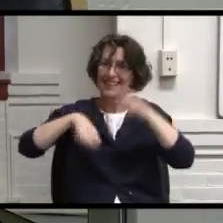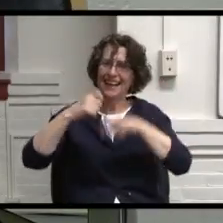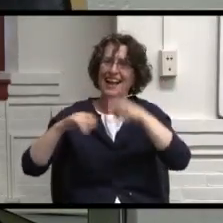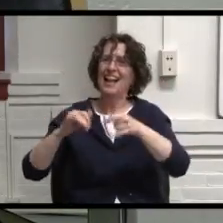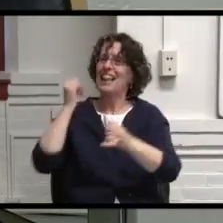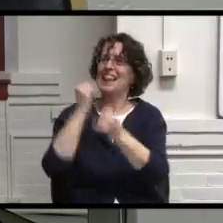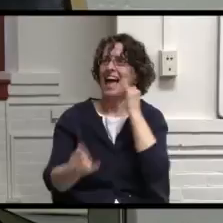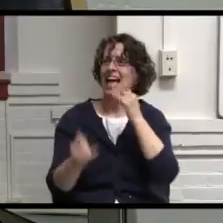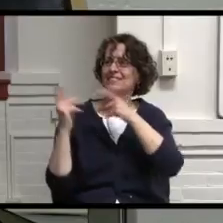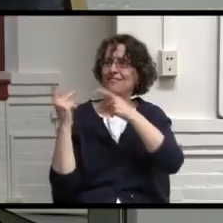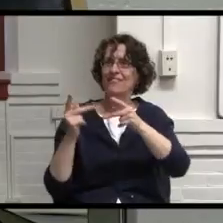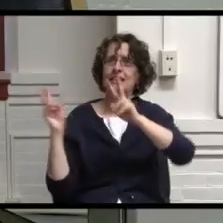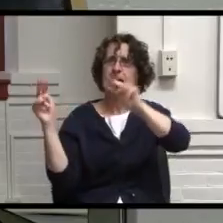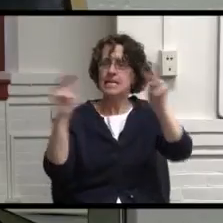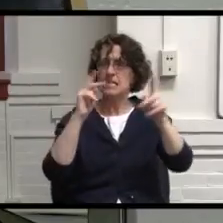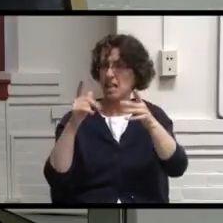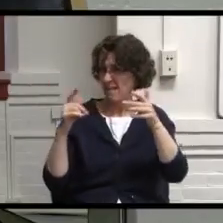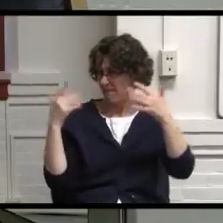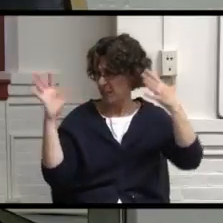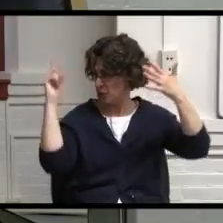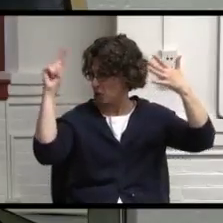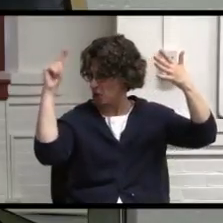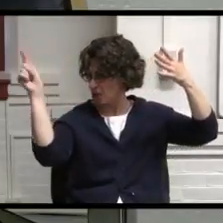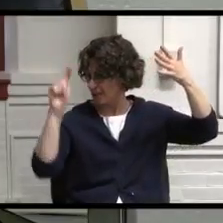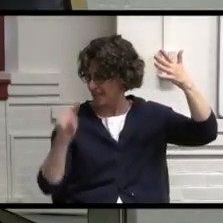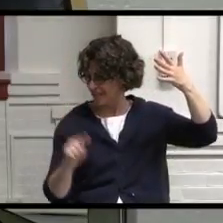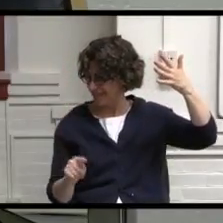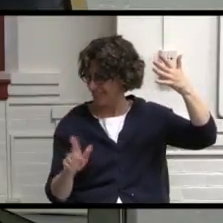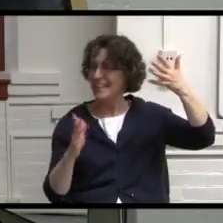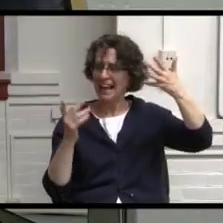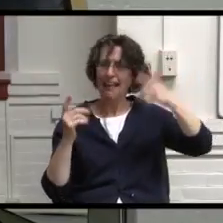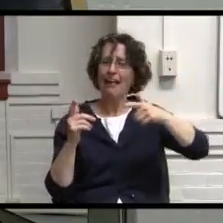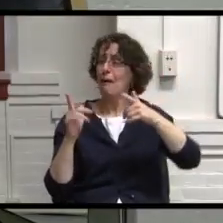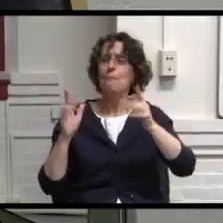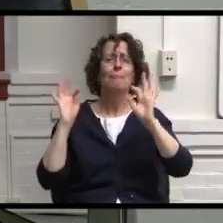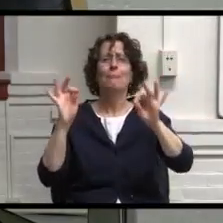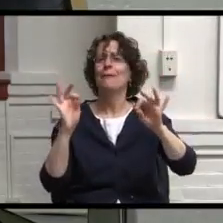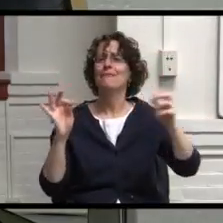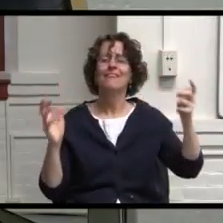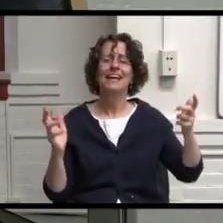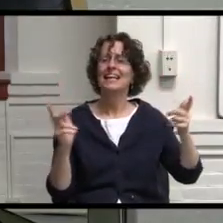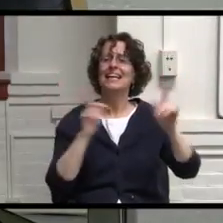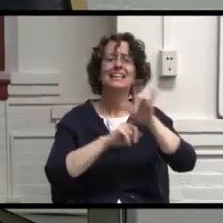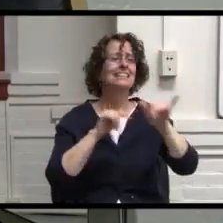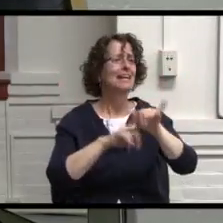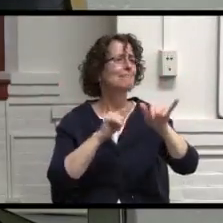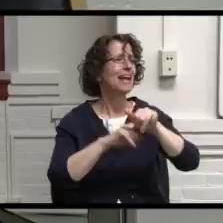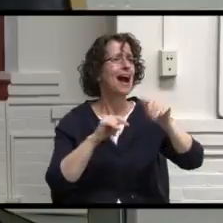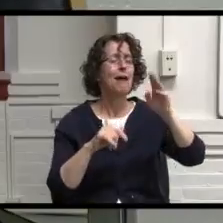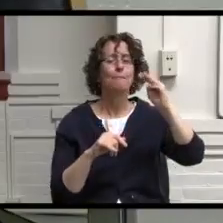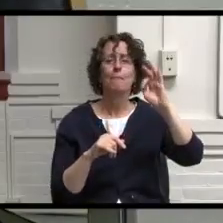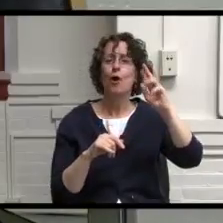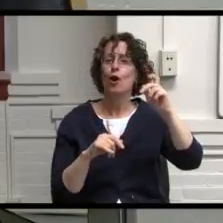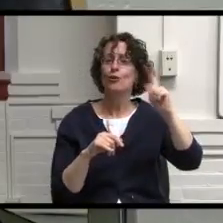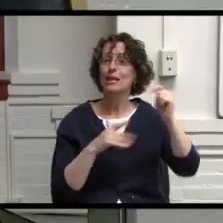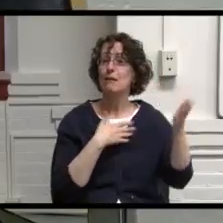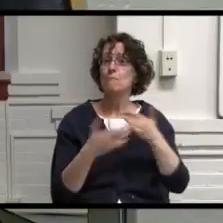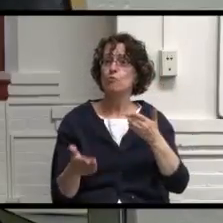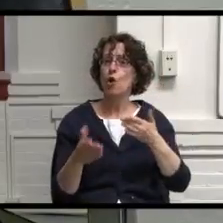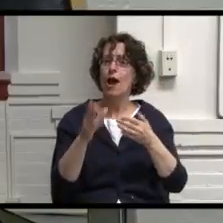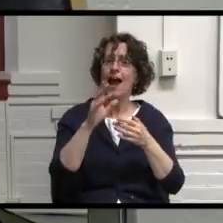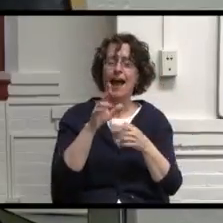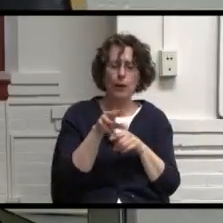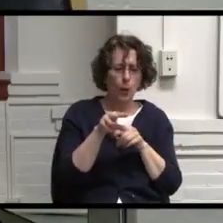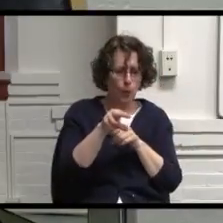that time, that we were addressing it, she was also coming around with her cool tool, her